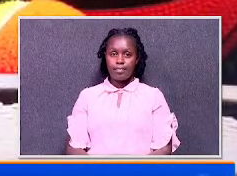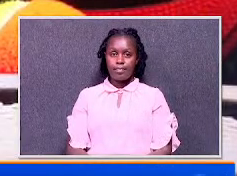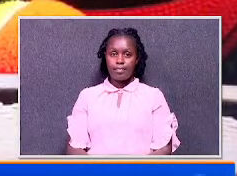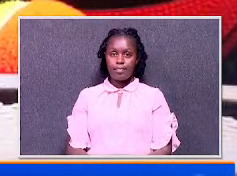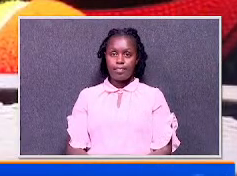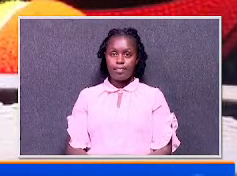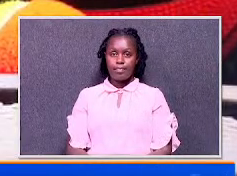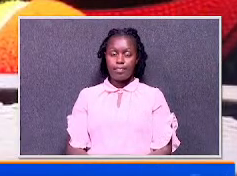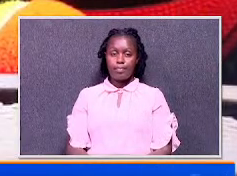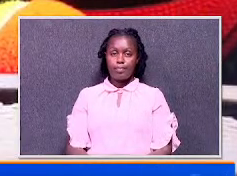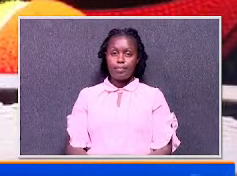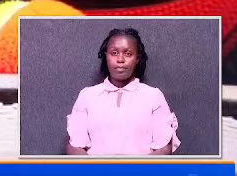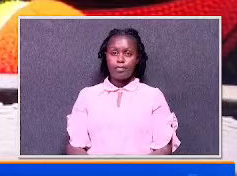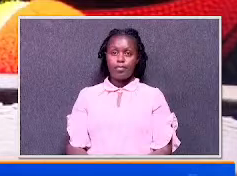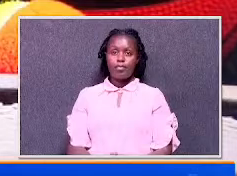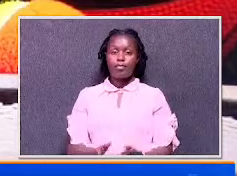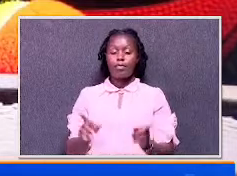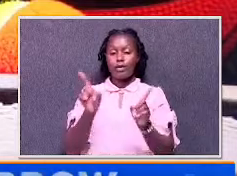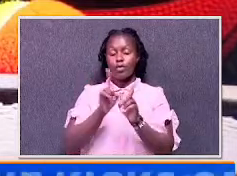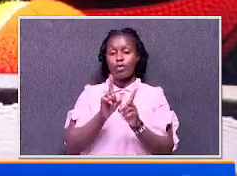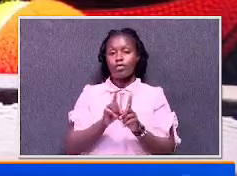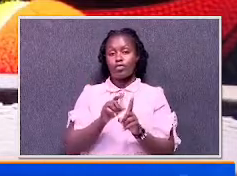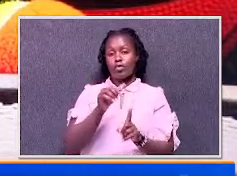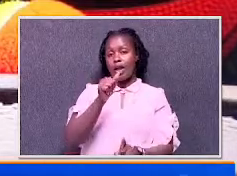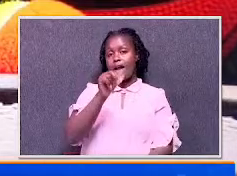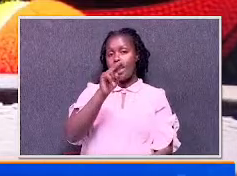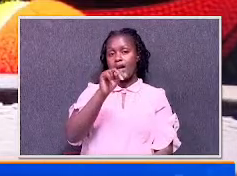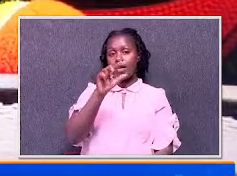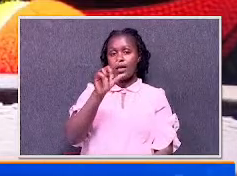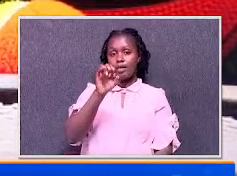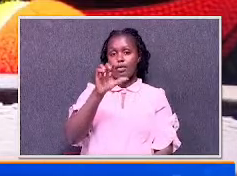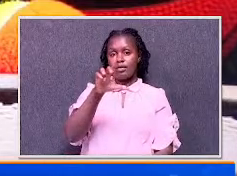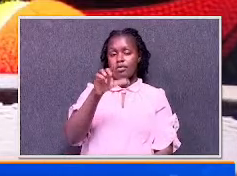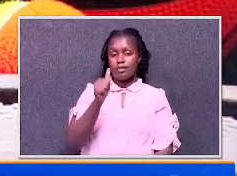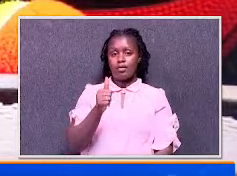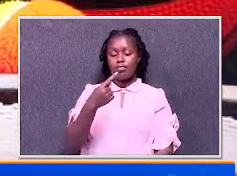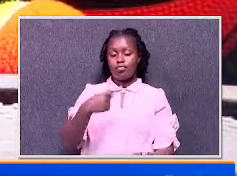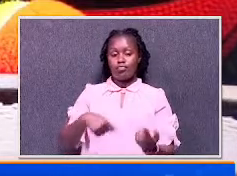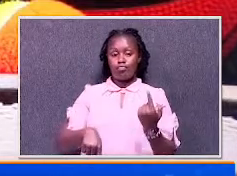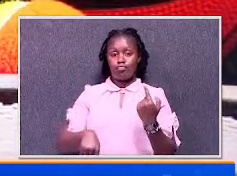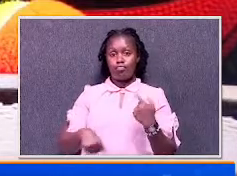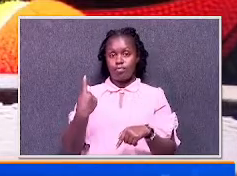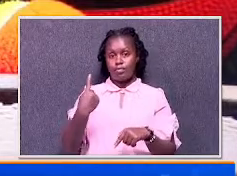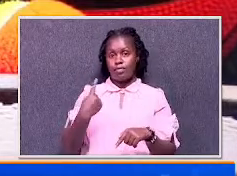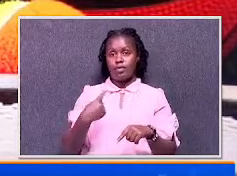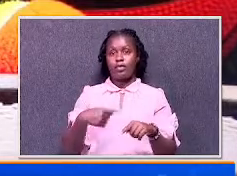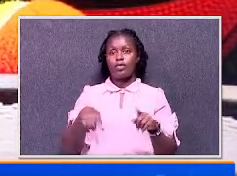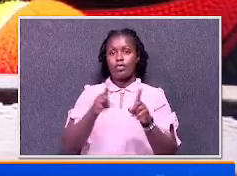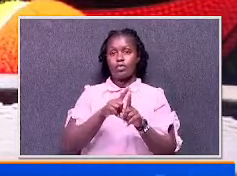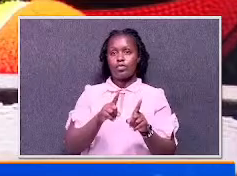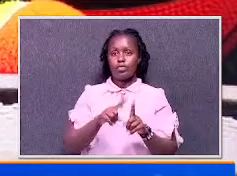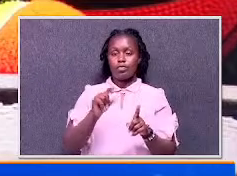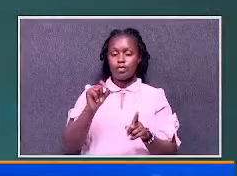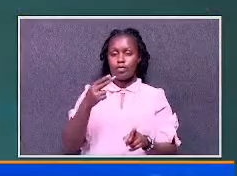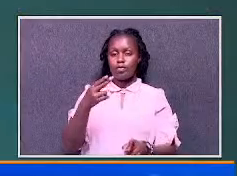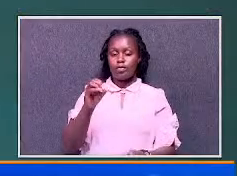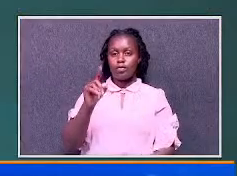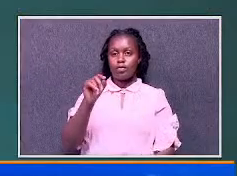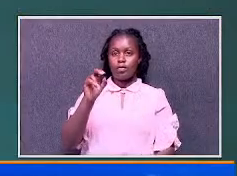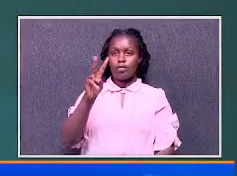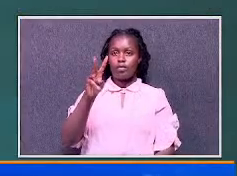And elsewhere, Kenya tennis sensation Angelo Kutoi earlier today defeated Slovakian Emma Tothova 2 sets